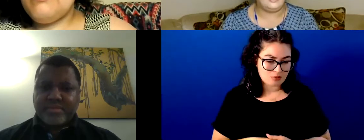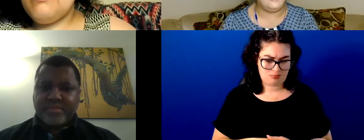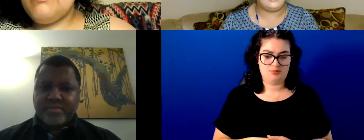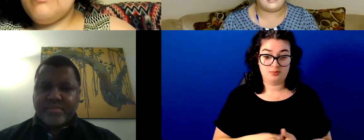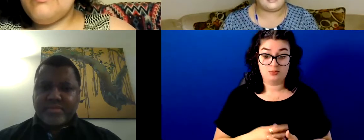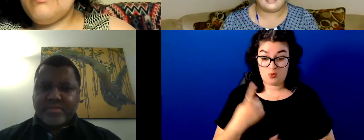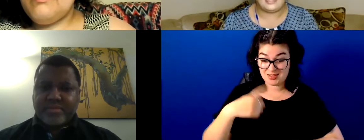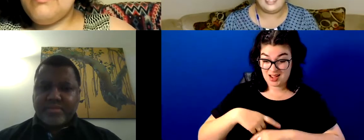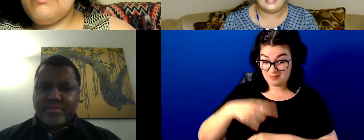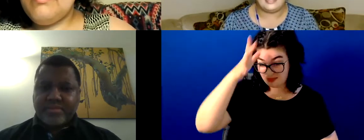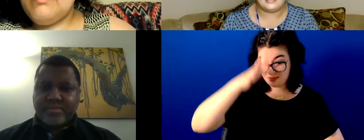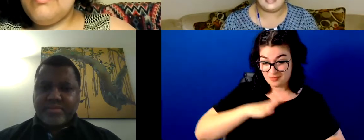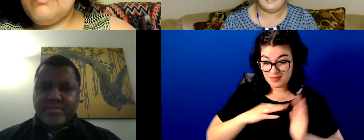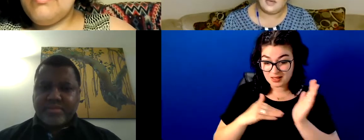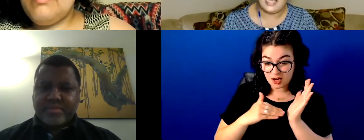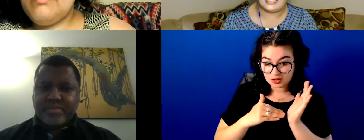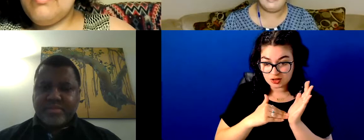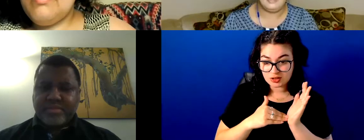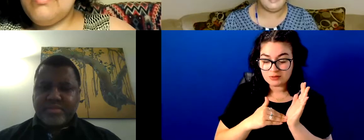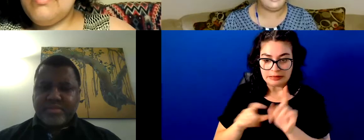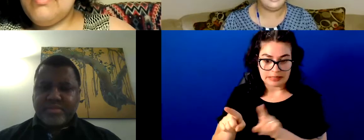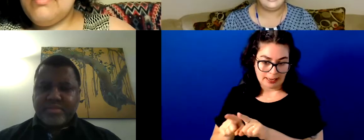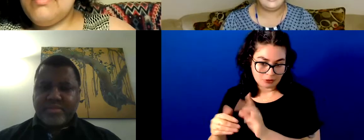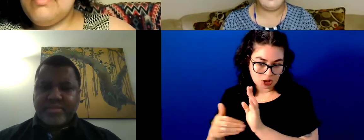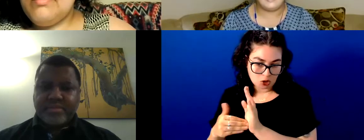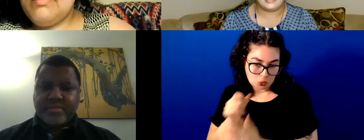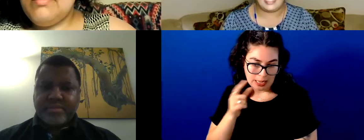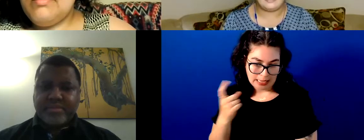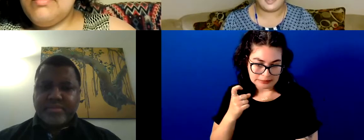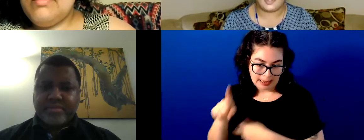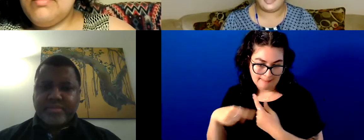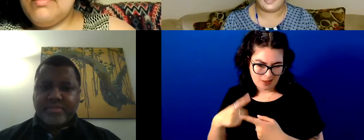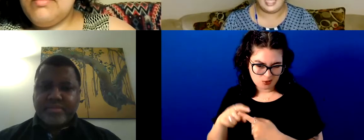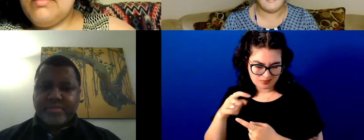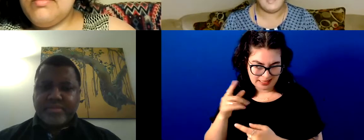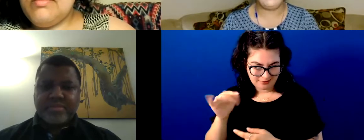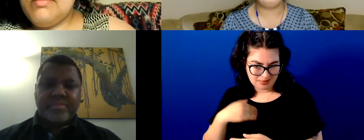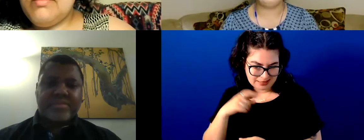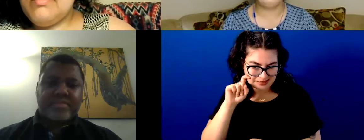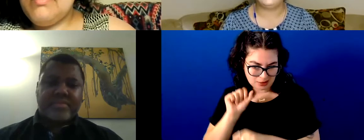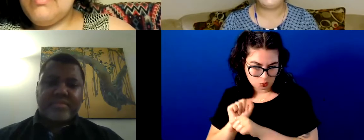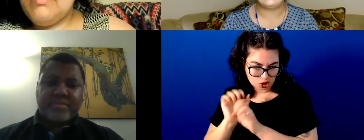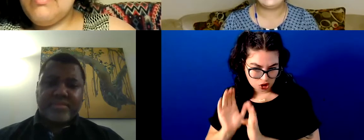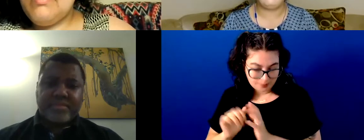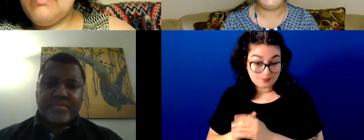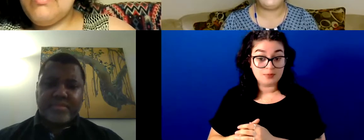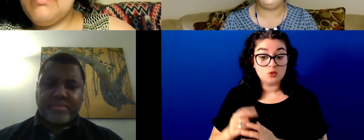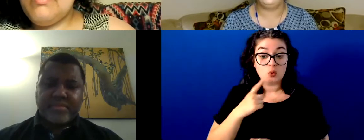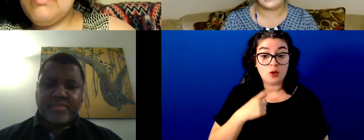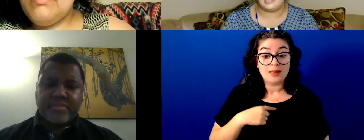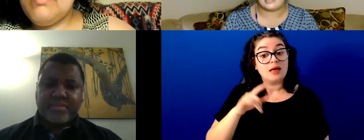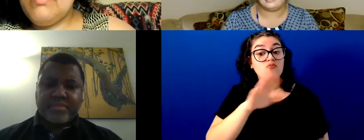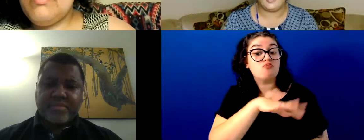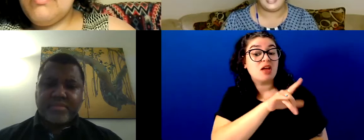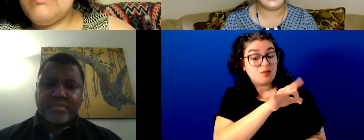male doctor, the same one, who asked me about the sex worker thing. Maybe if I lost a